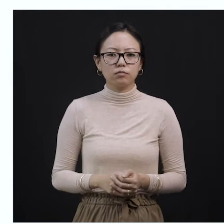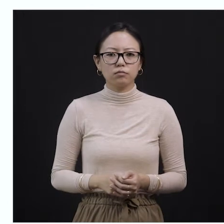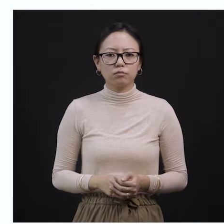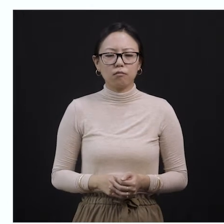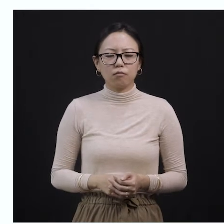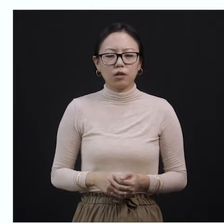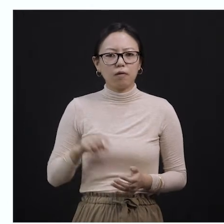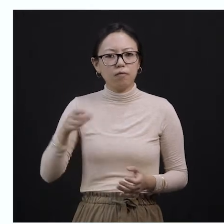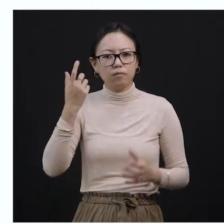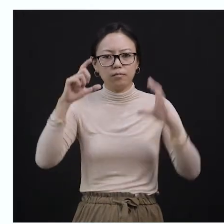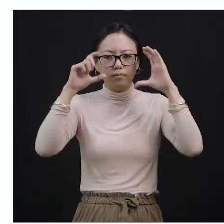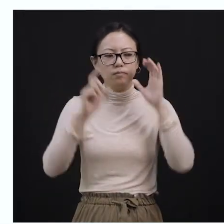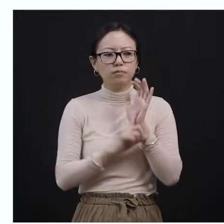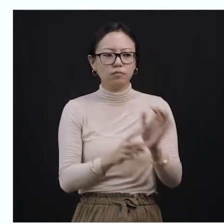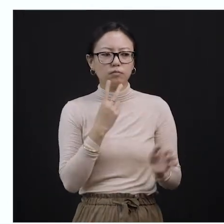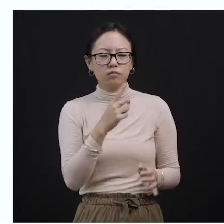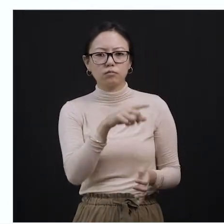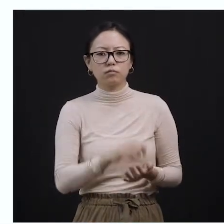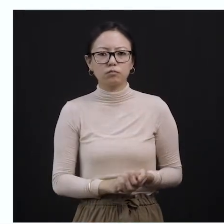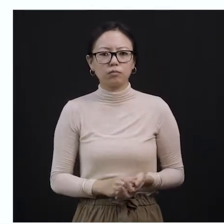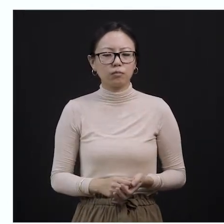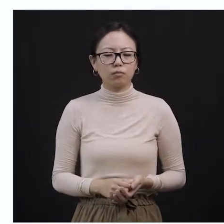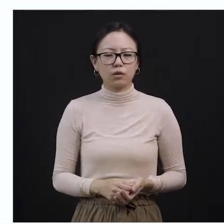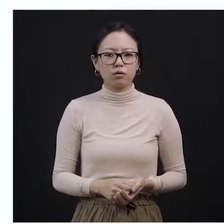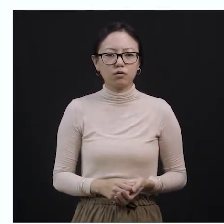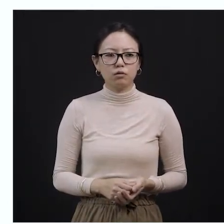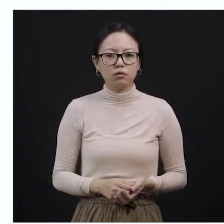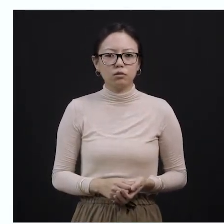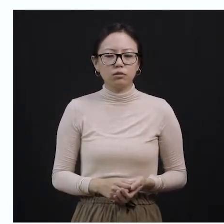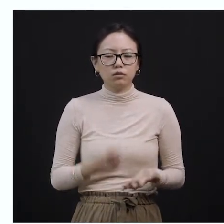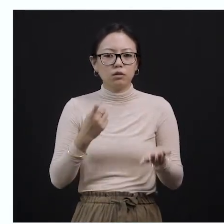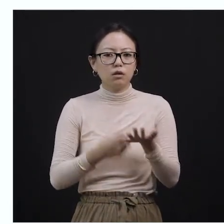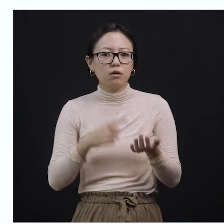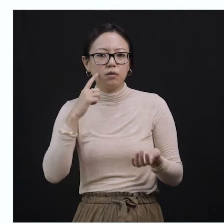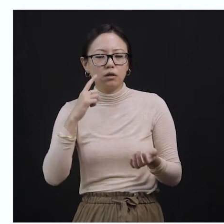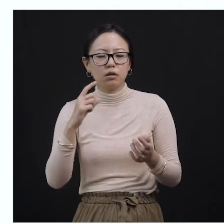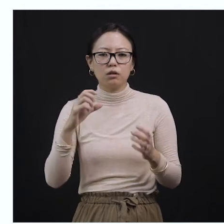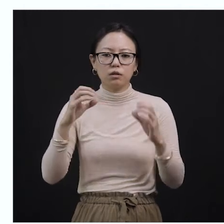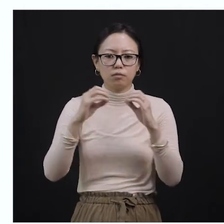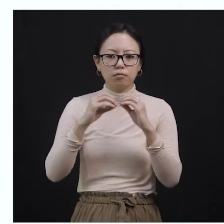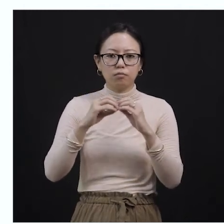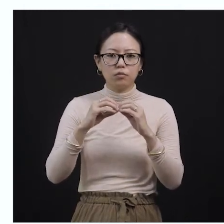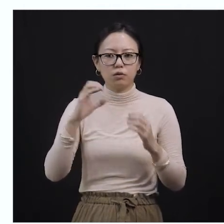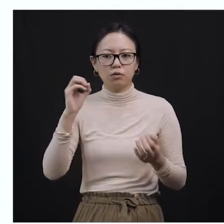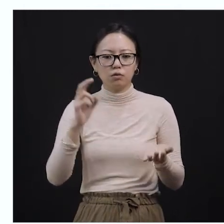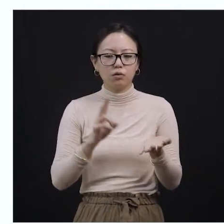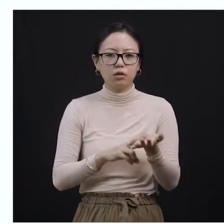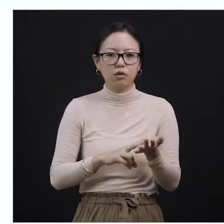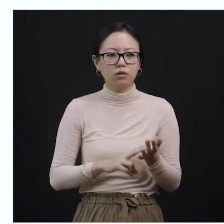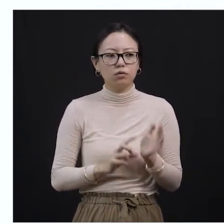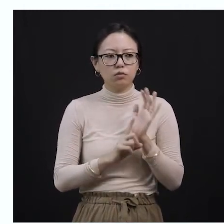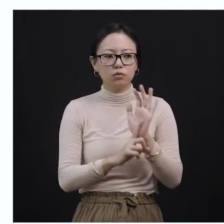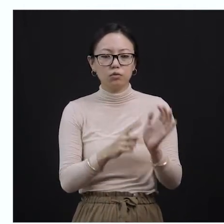image. Here we have a piece of ribbon. Okay? A ribbon is usually very thin, right? And we have a